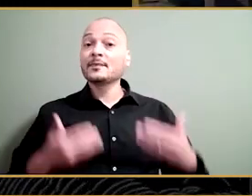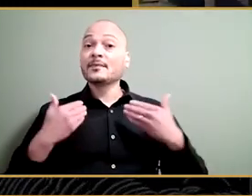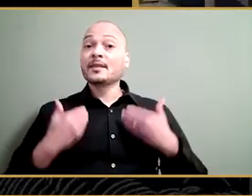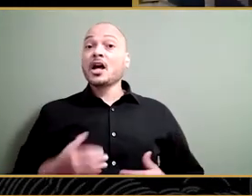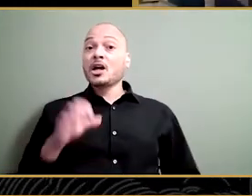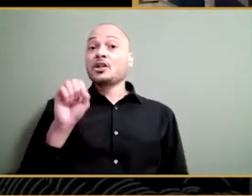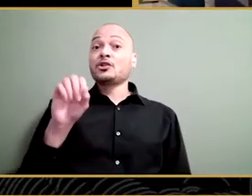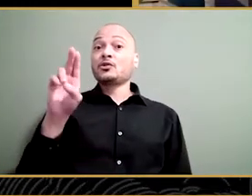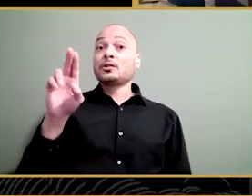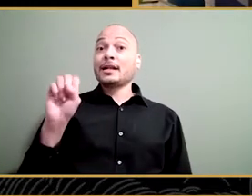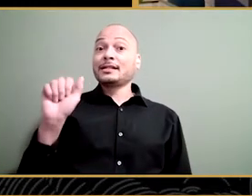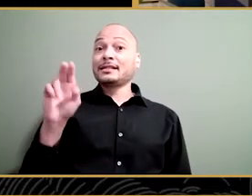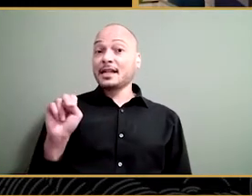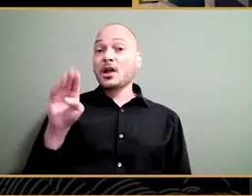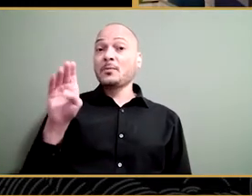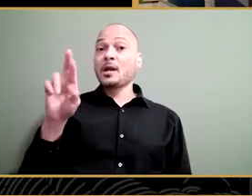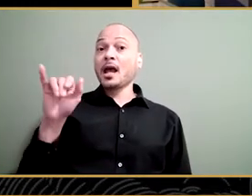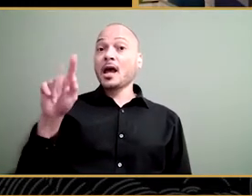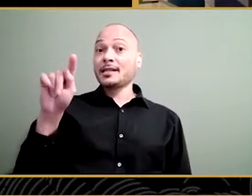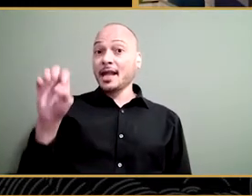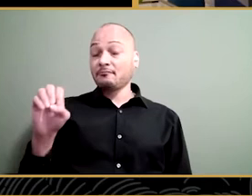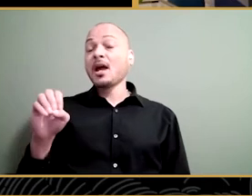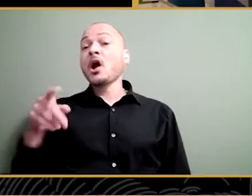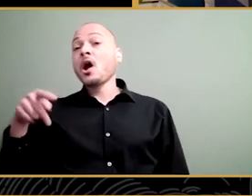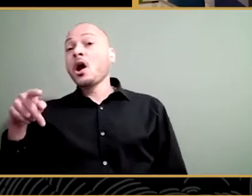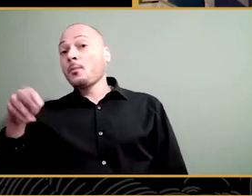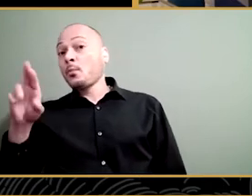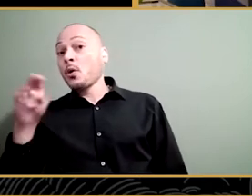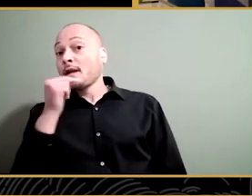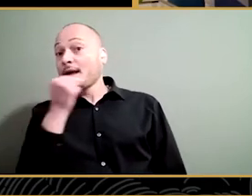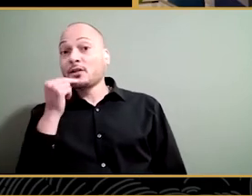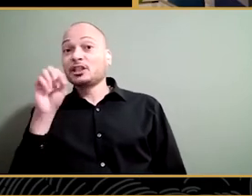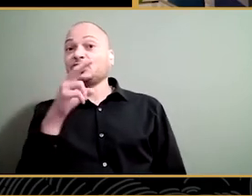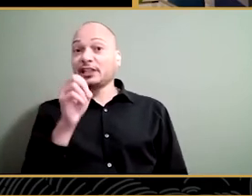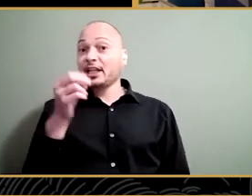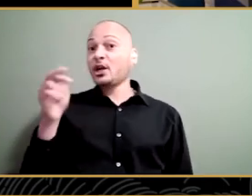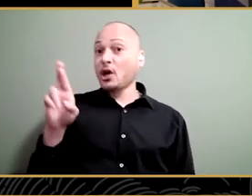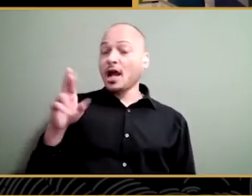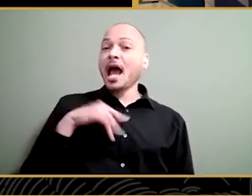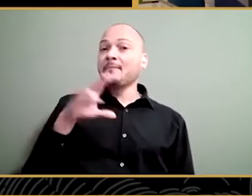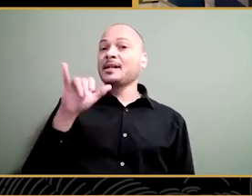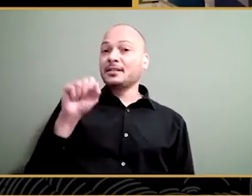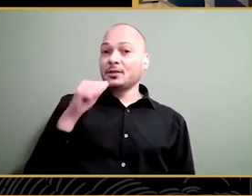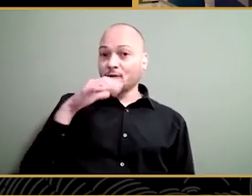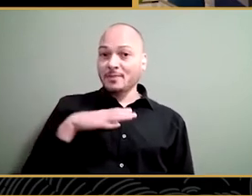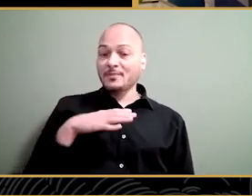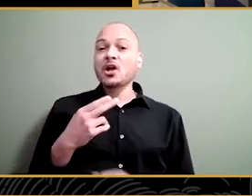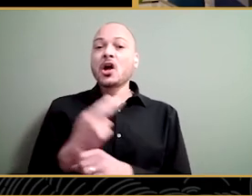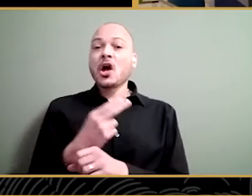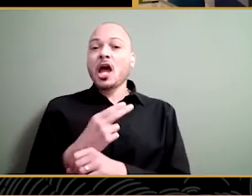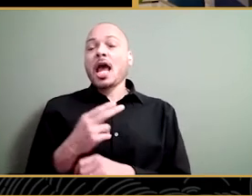My name is Susan Briante My pronouns are she, her And I'm a cis woman wearing a khaki shirt and blue plaid